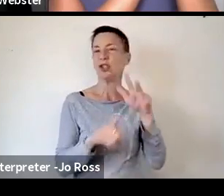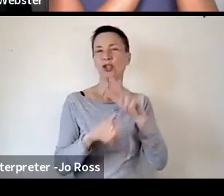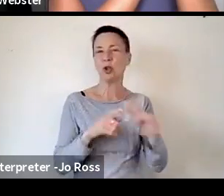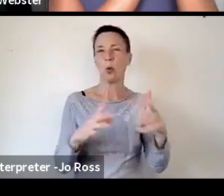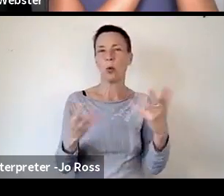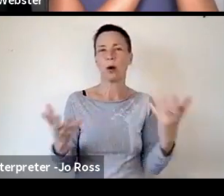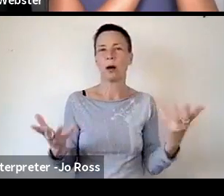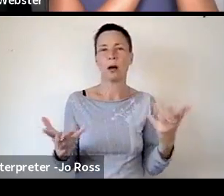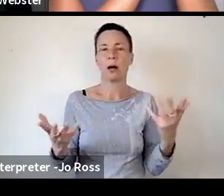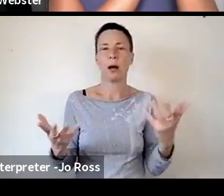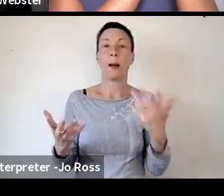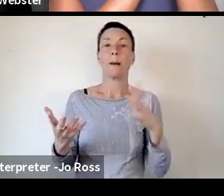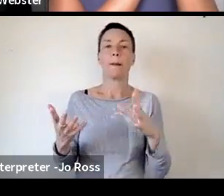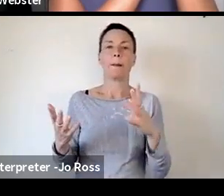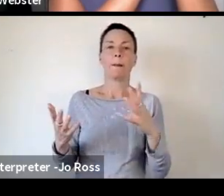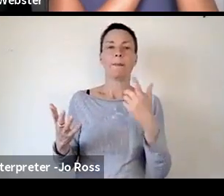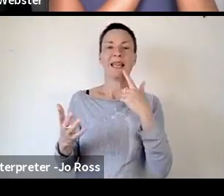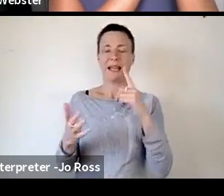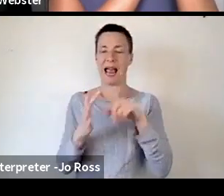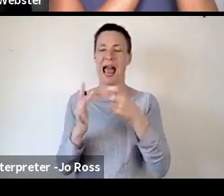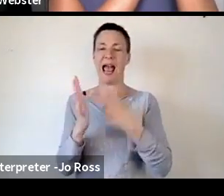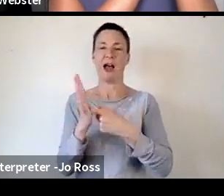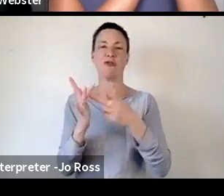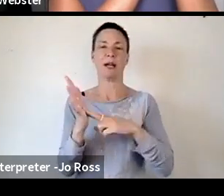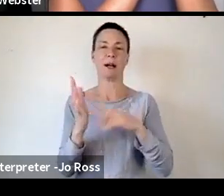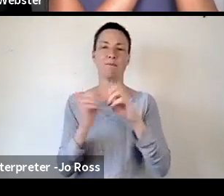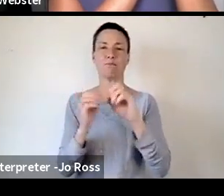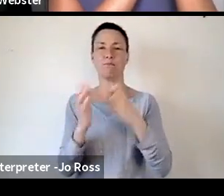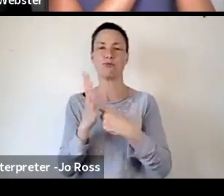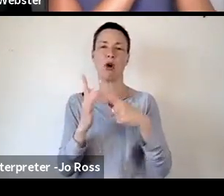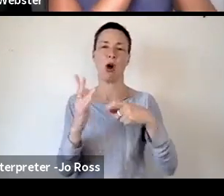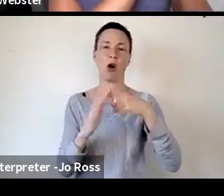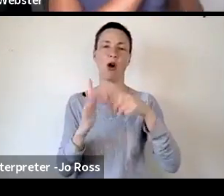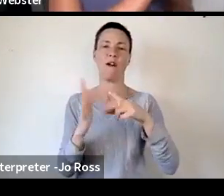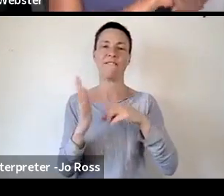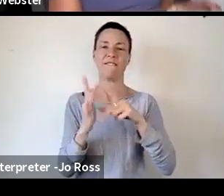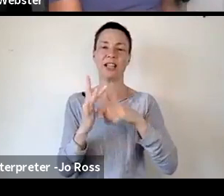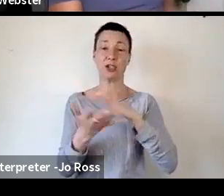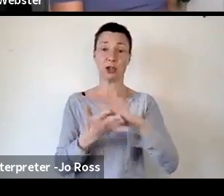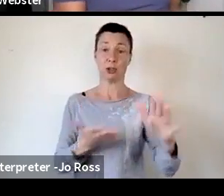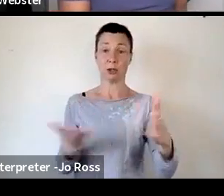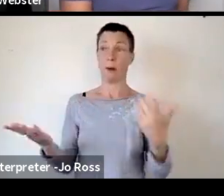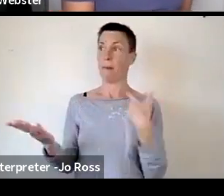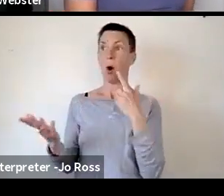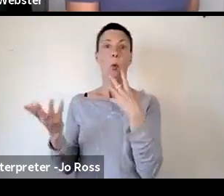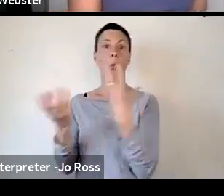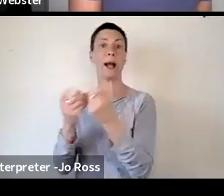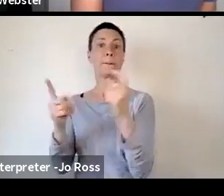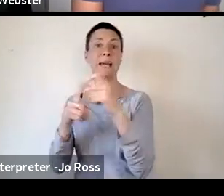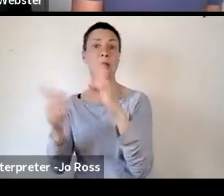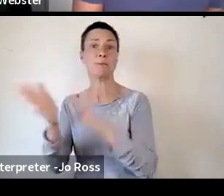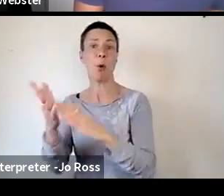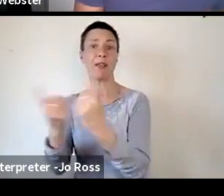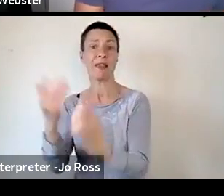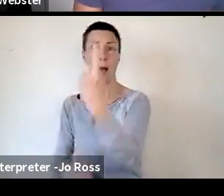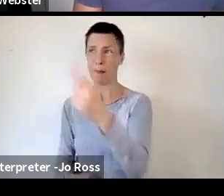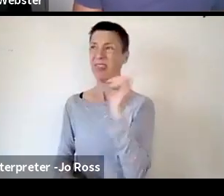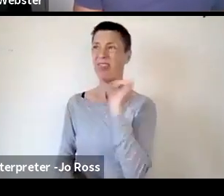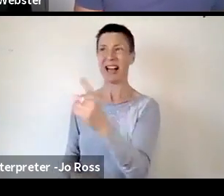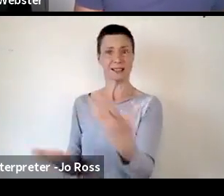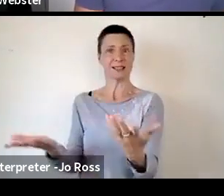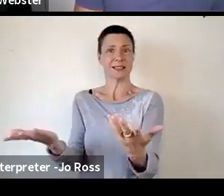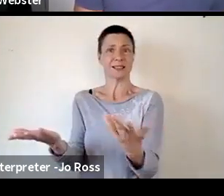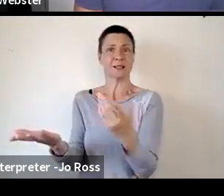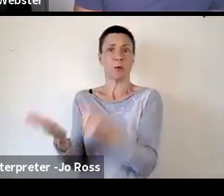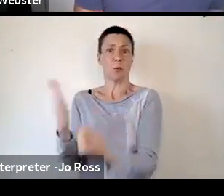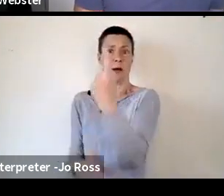sort of being Erin Brockovich, but ultimately when the whole Piers Morgan thing happened, I realized that's what it bloody is. Because